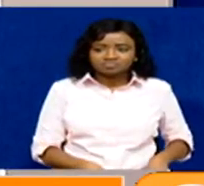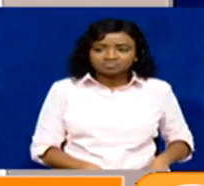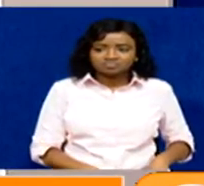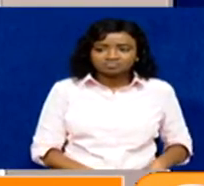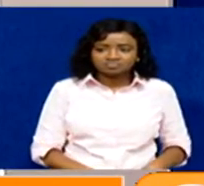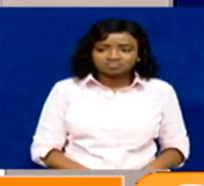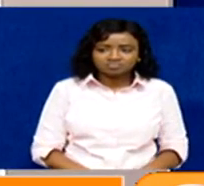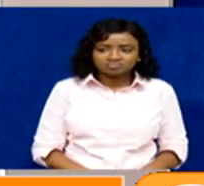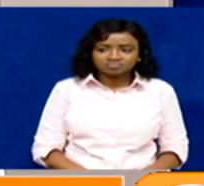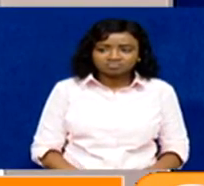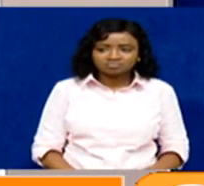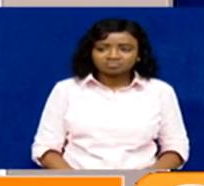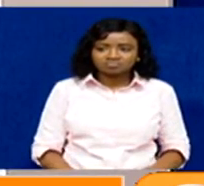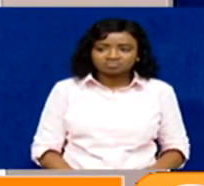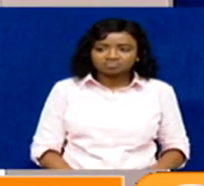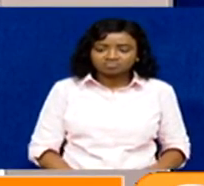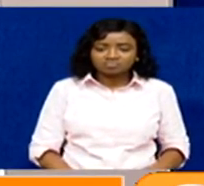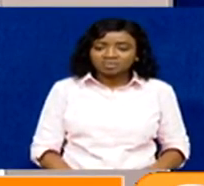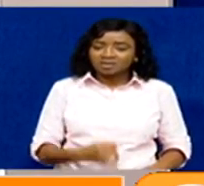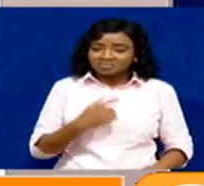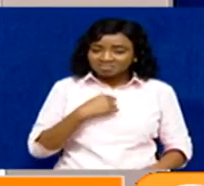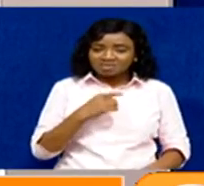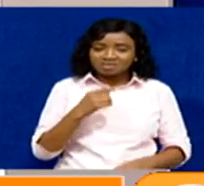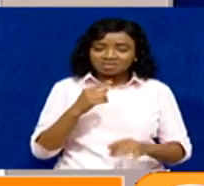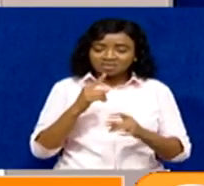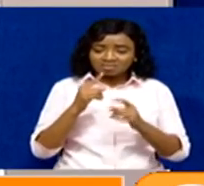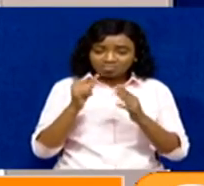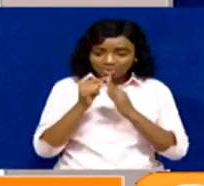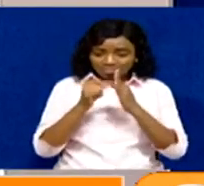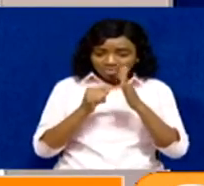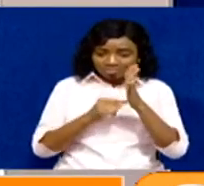about Stephen are factual.